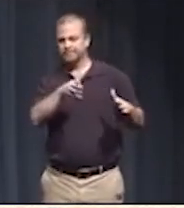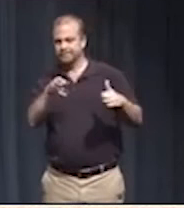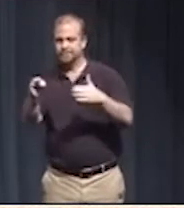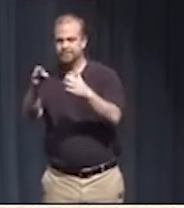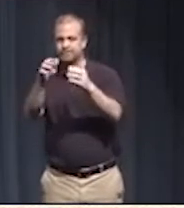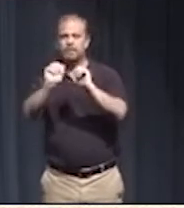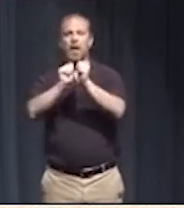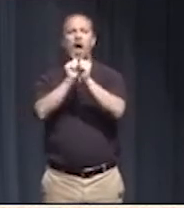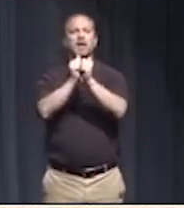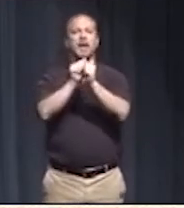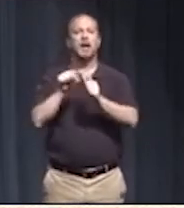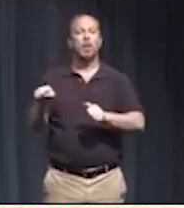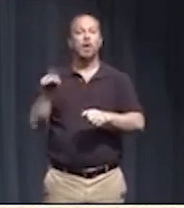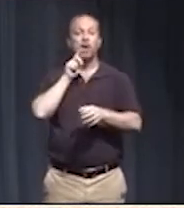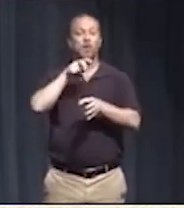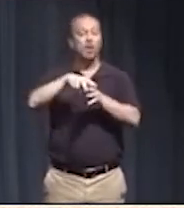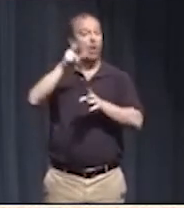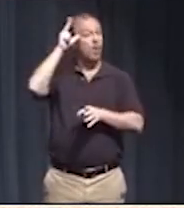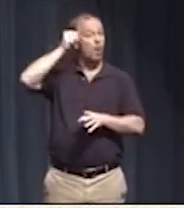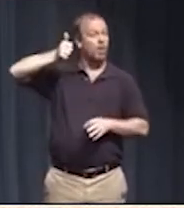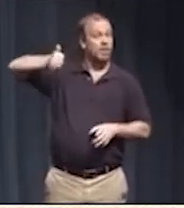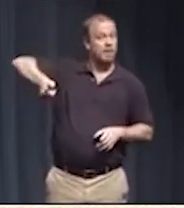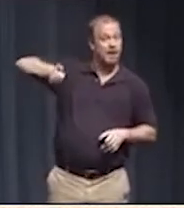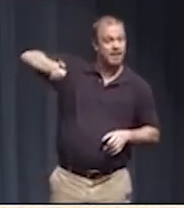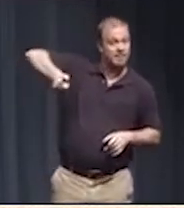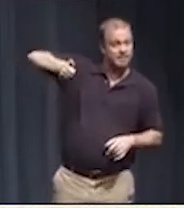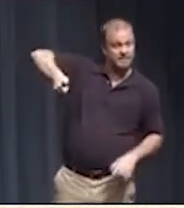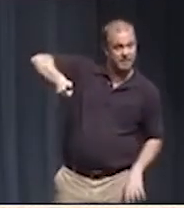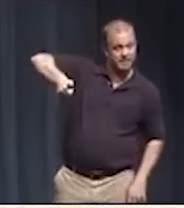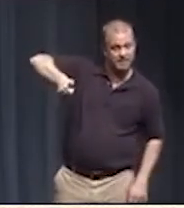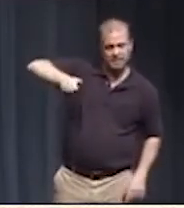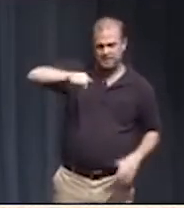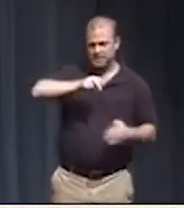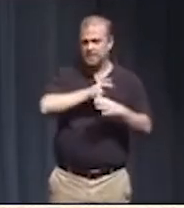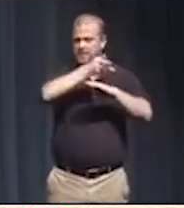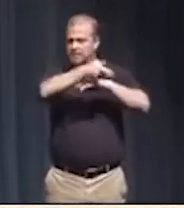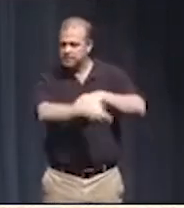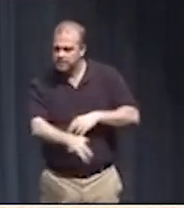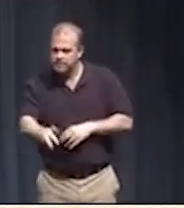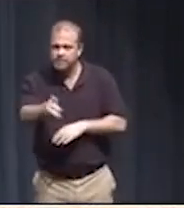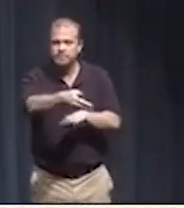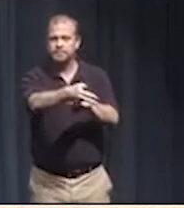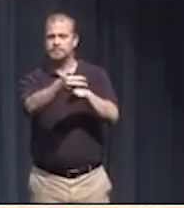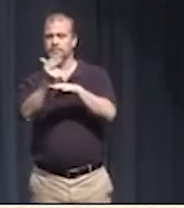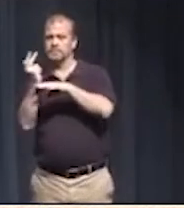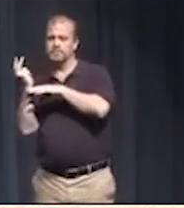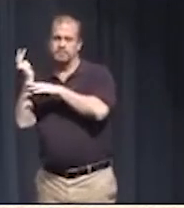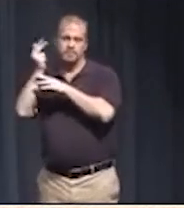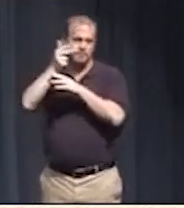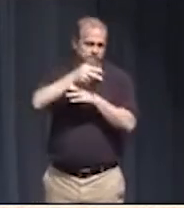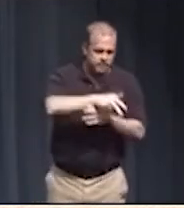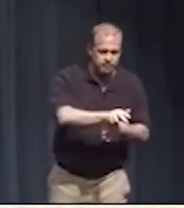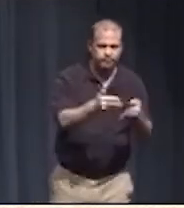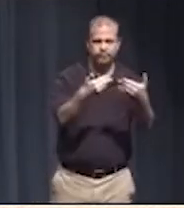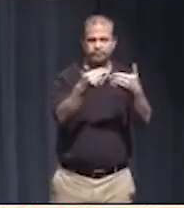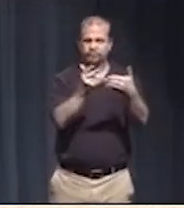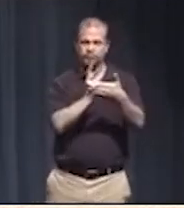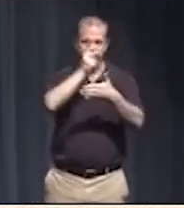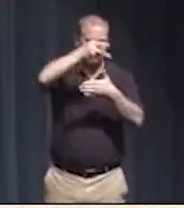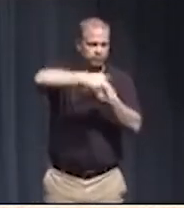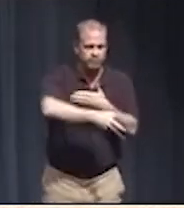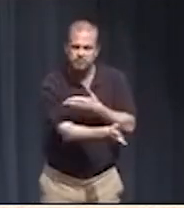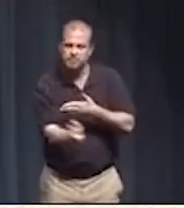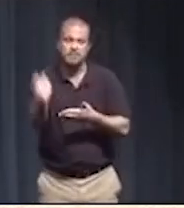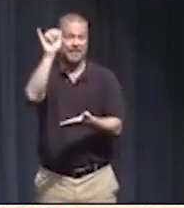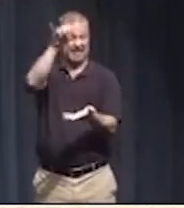in a ring where he rode the horse by himself, had to weave through obstacles, back the horse up, get it through some different gates and things. And